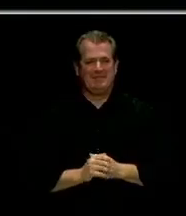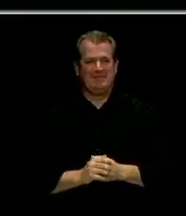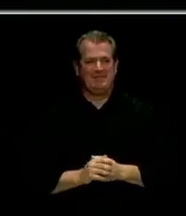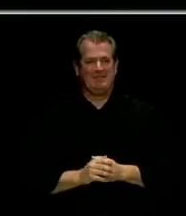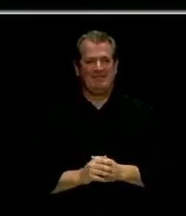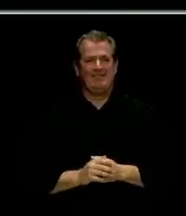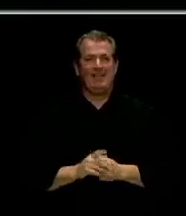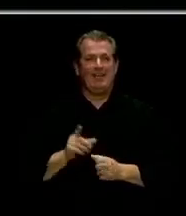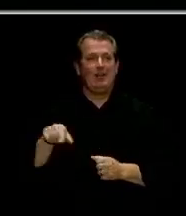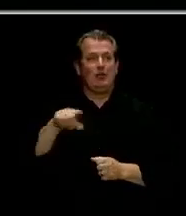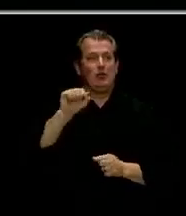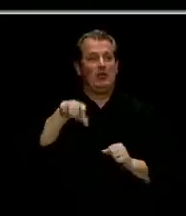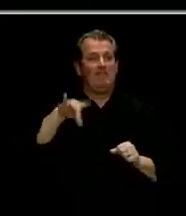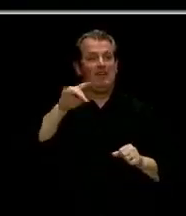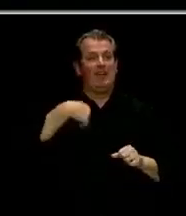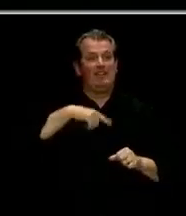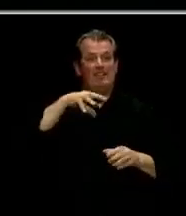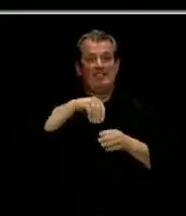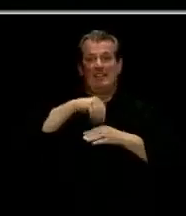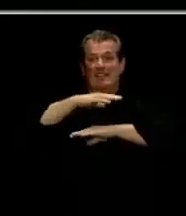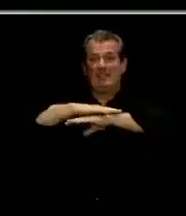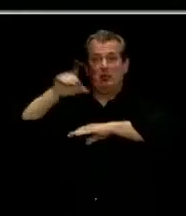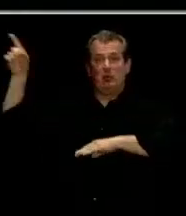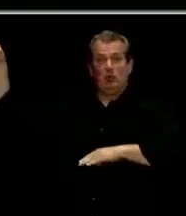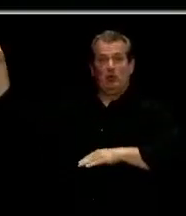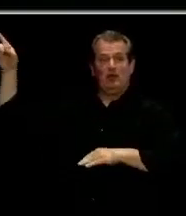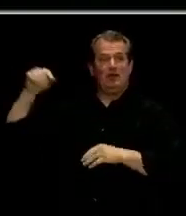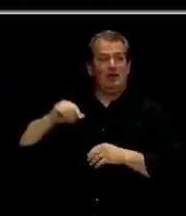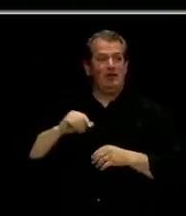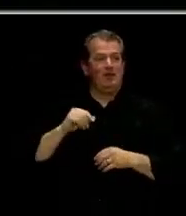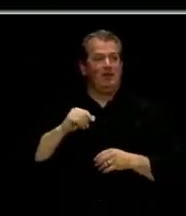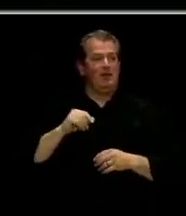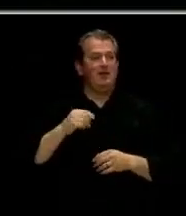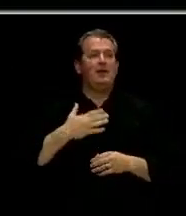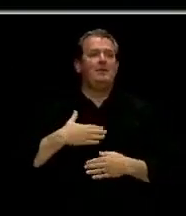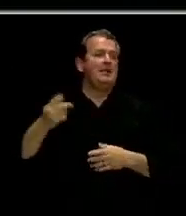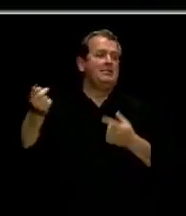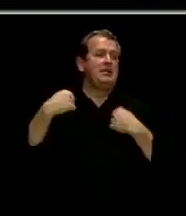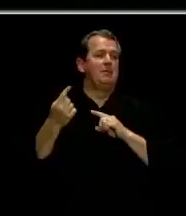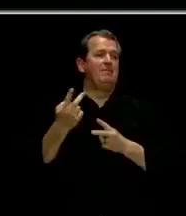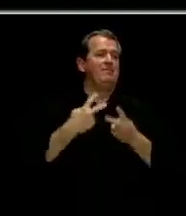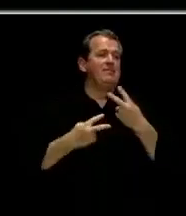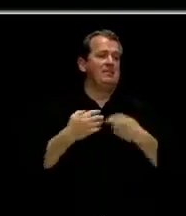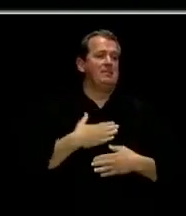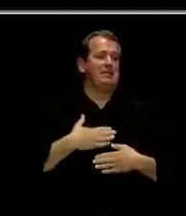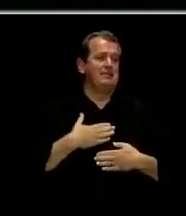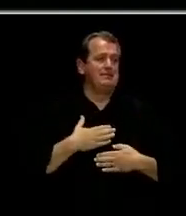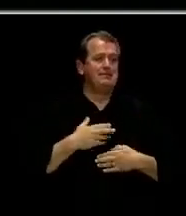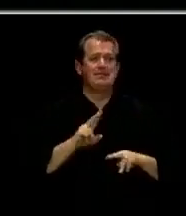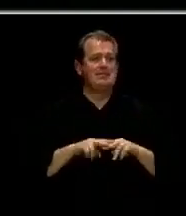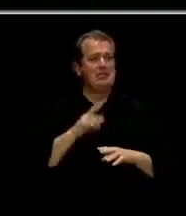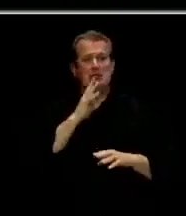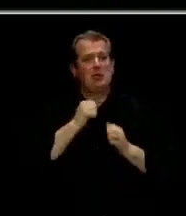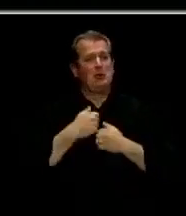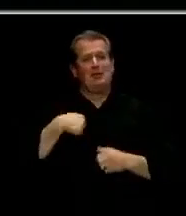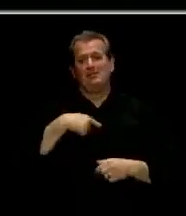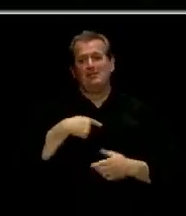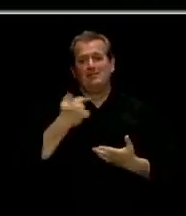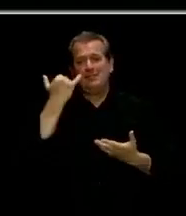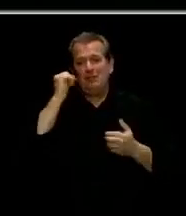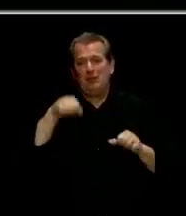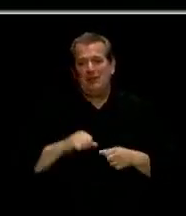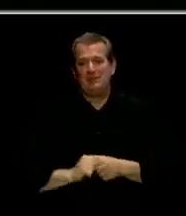You'll find us in the exhibit hall please come by the booth. I like to sit there for a little bit between